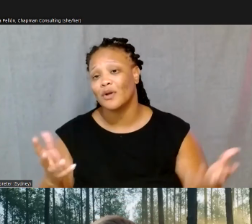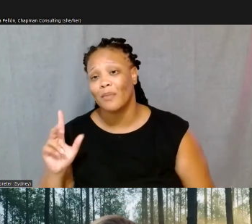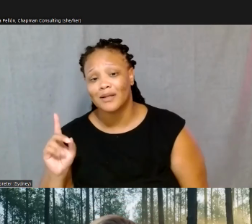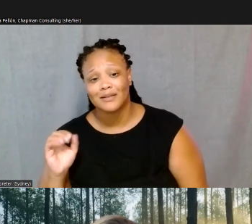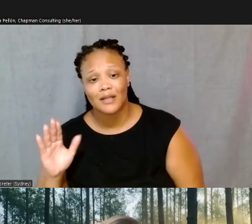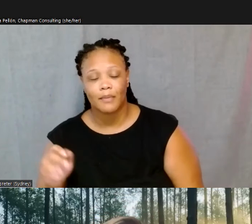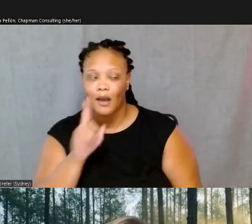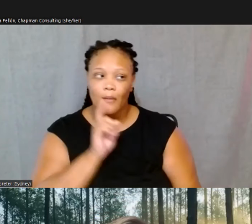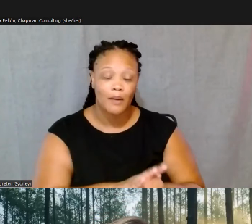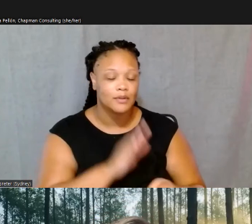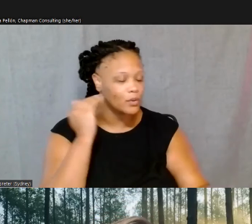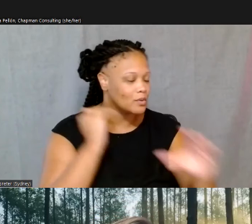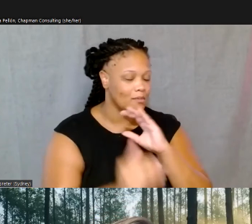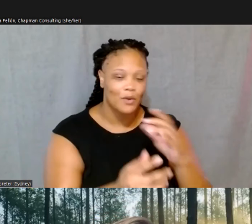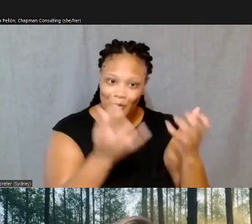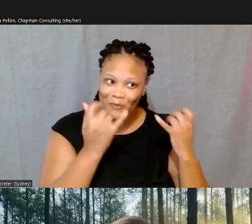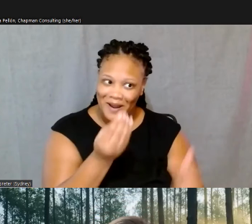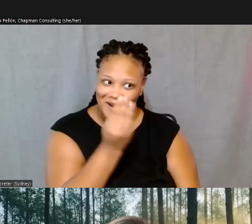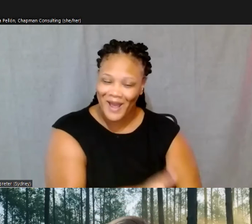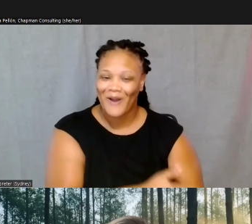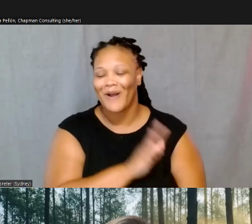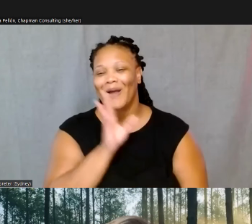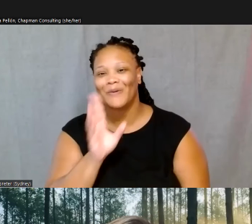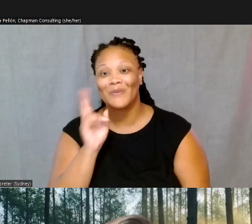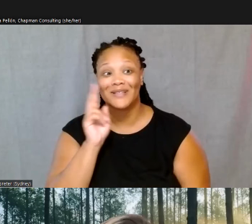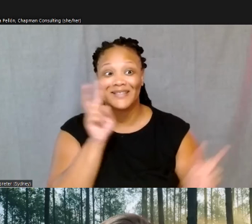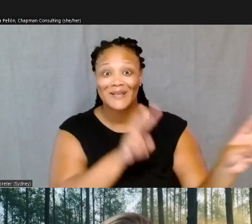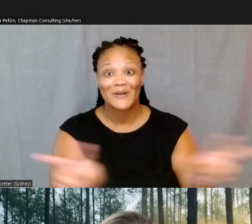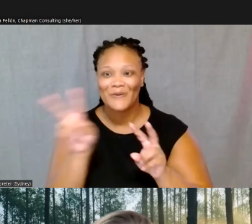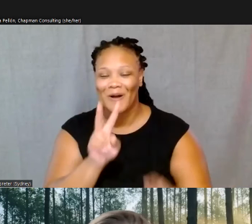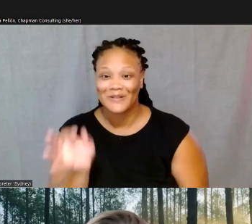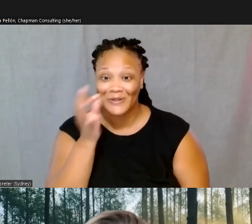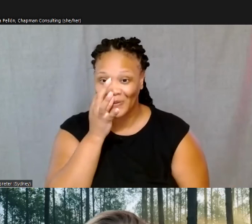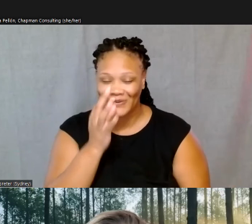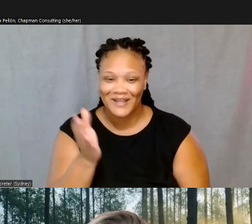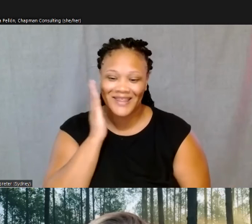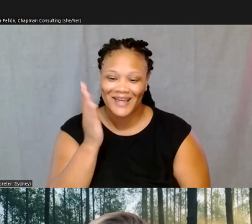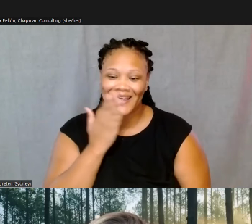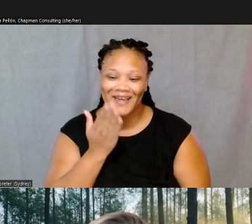email you that link right now, and we'll see you all soon. Thank you.